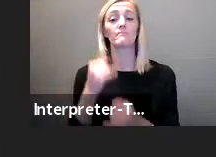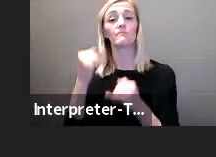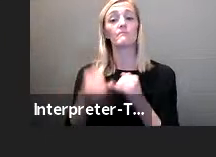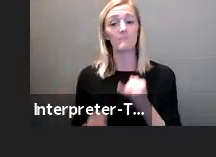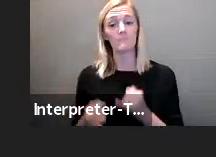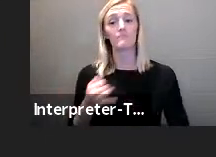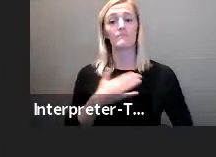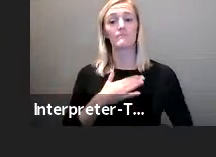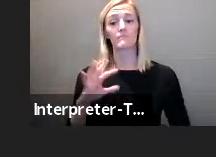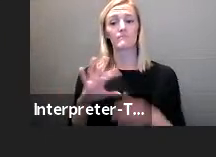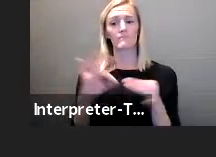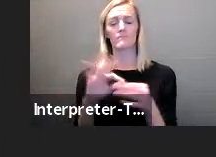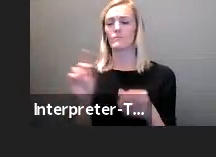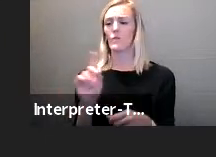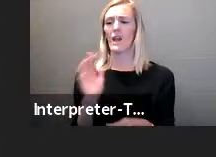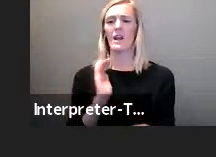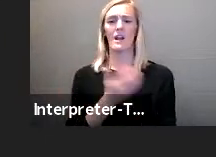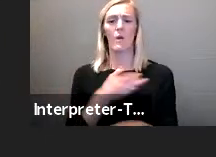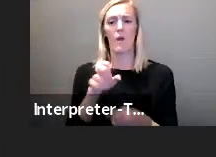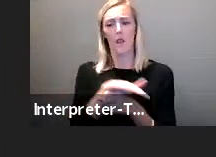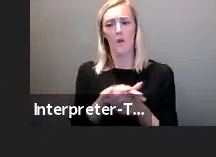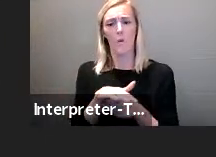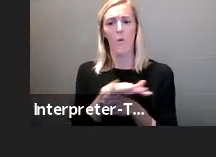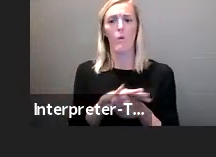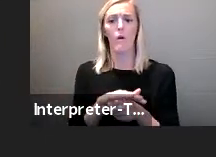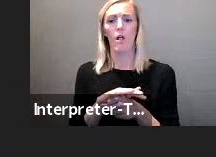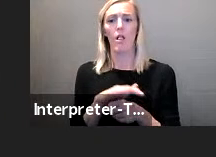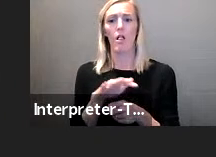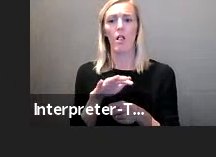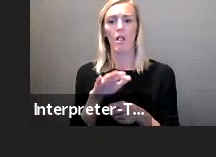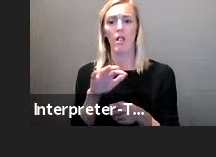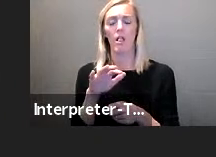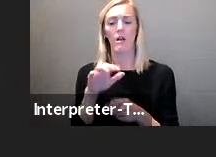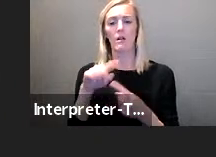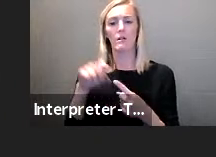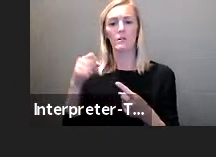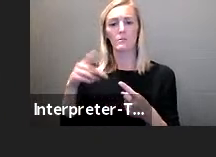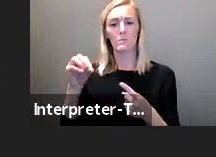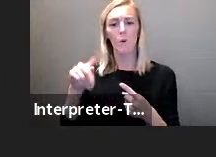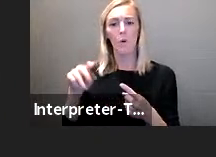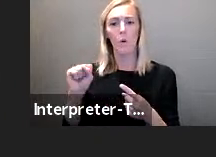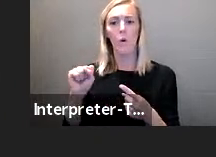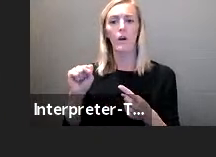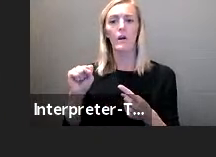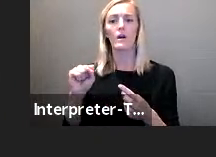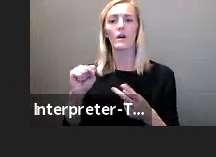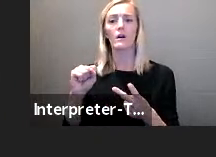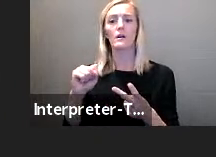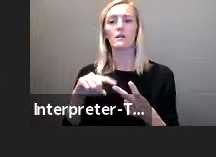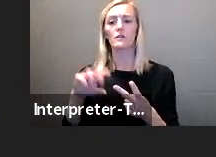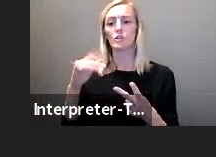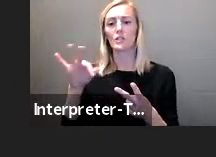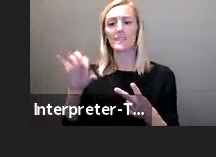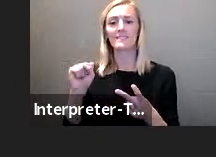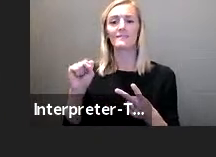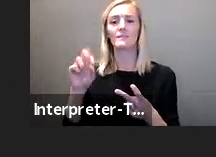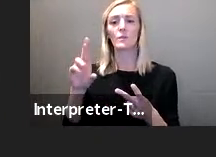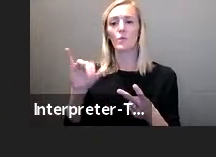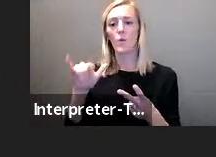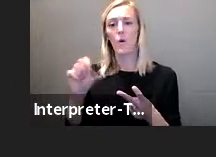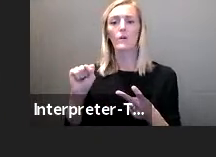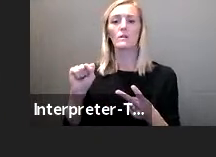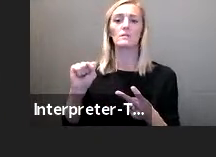local personalities, whether that's our sports personalities, we've got the Chiefs, the Royals, the